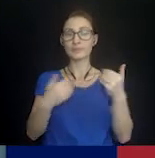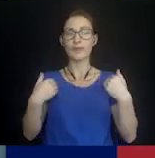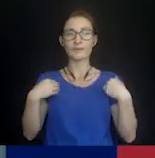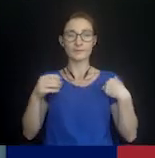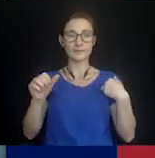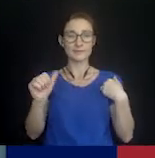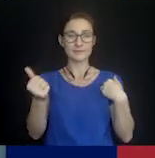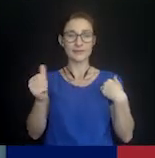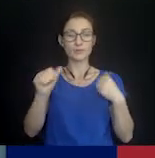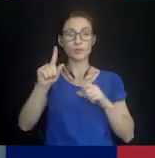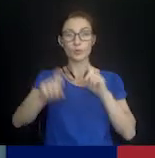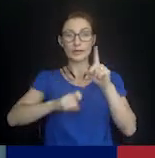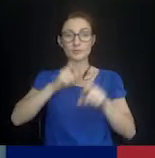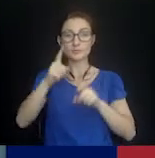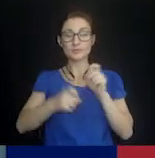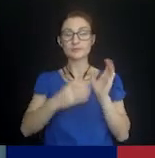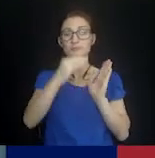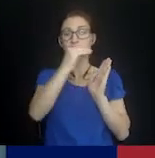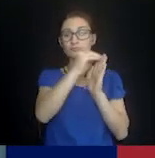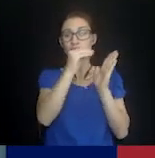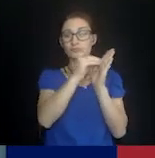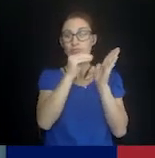10 questions,